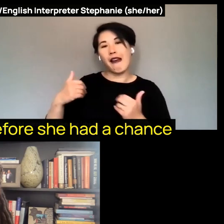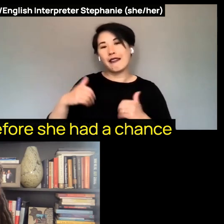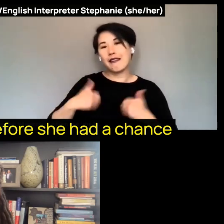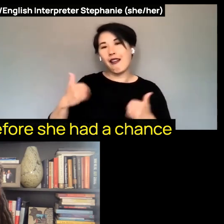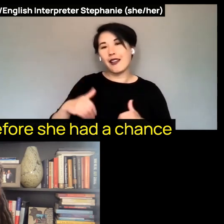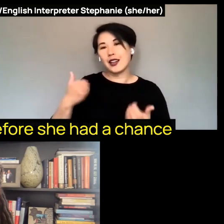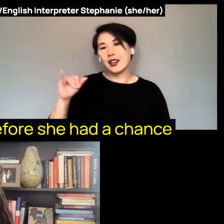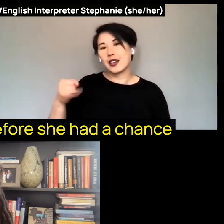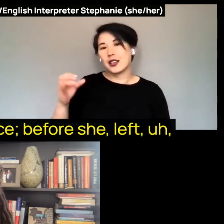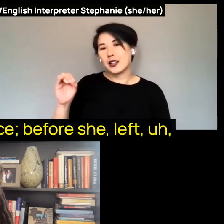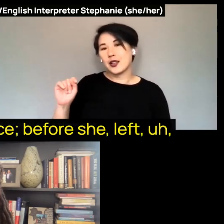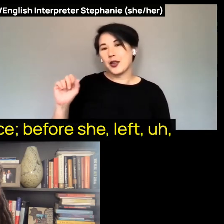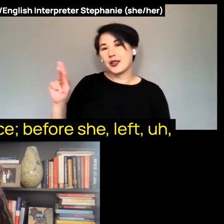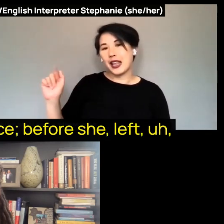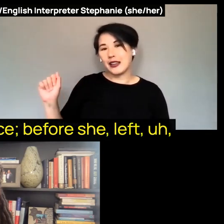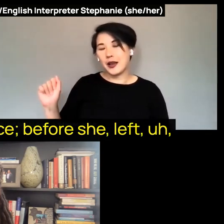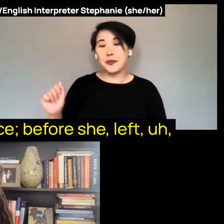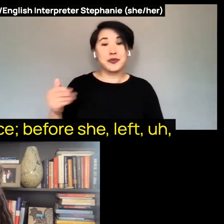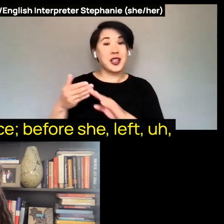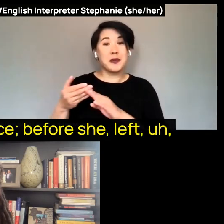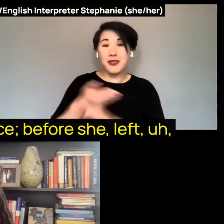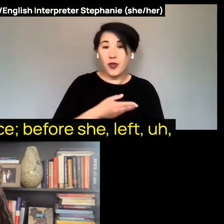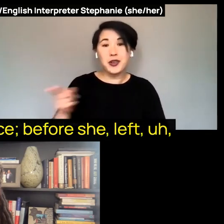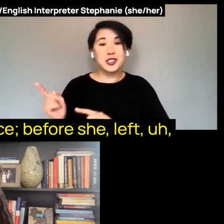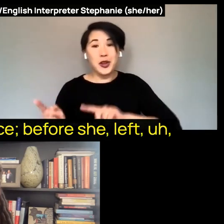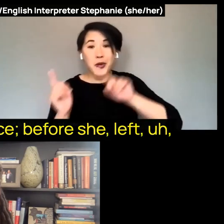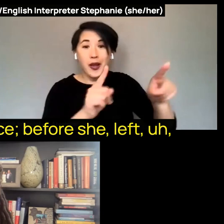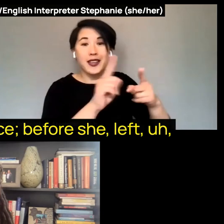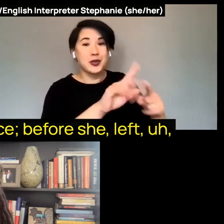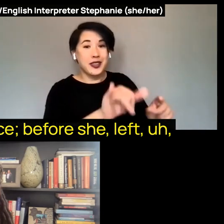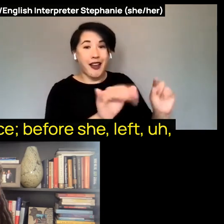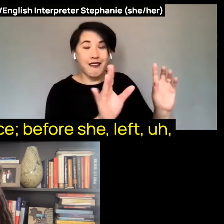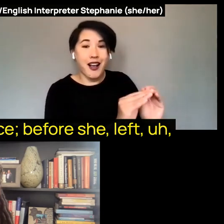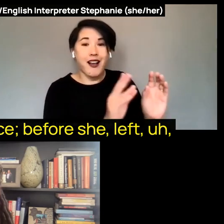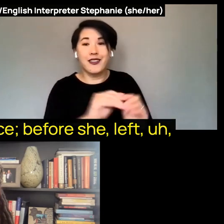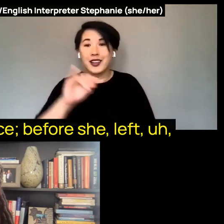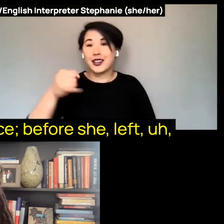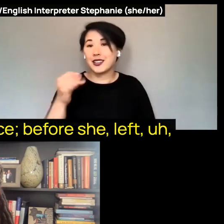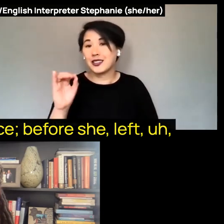the younger Jotaka before she had a chance to go to this conference, before she